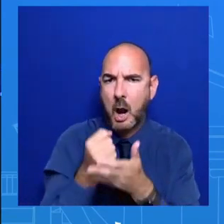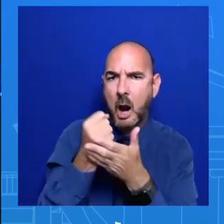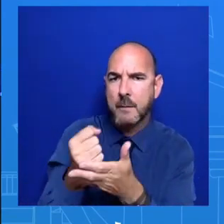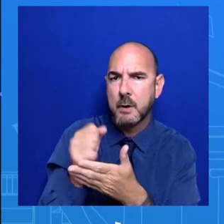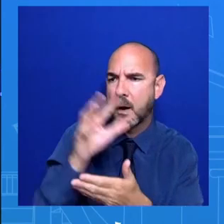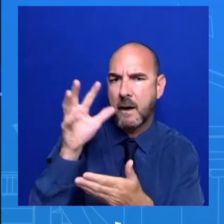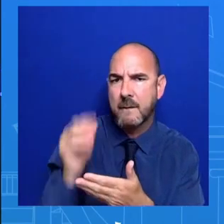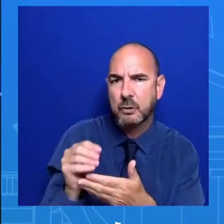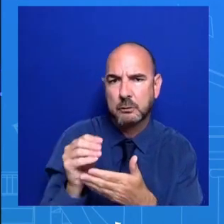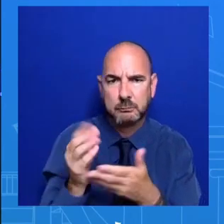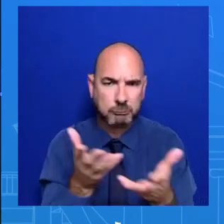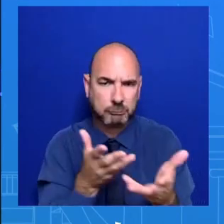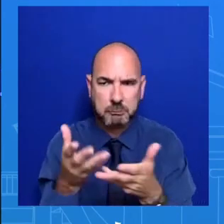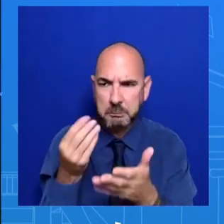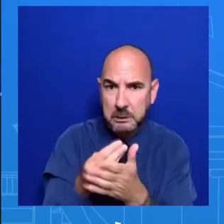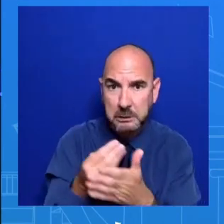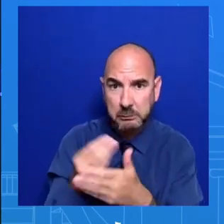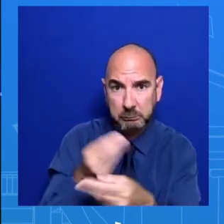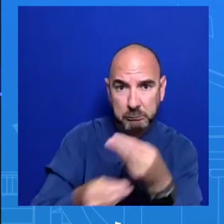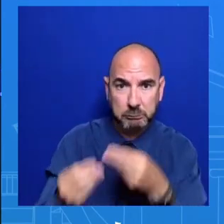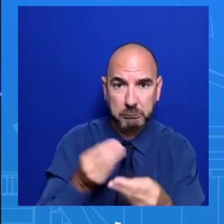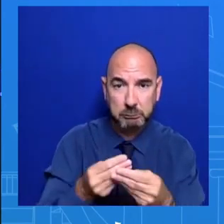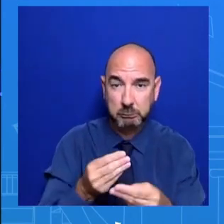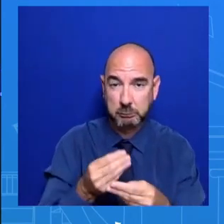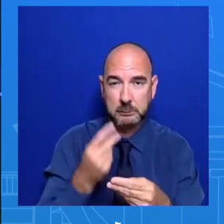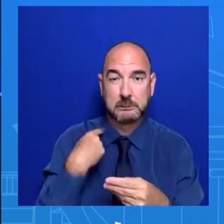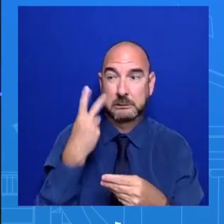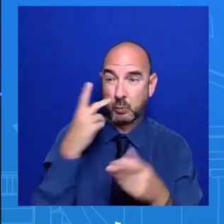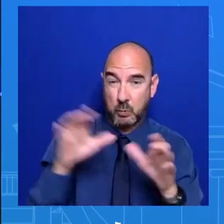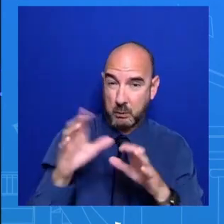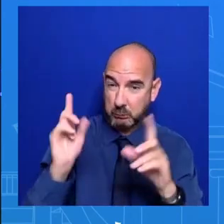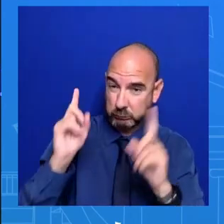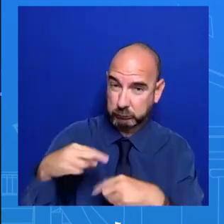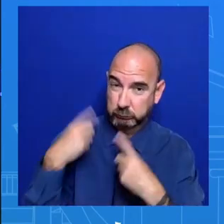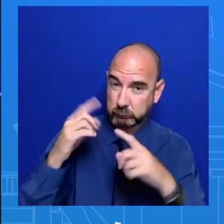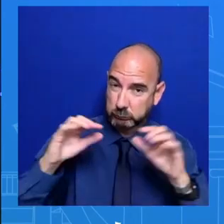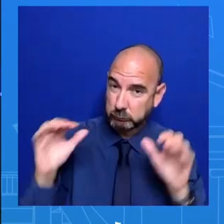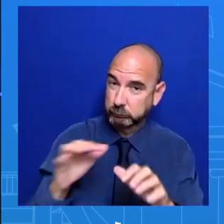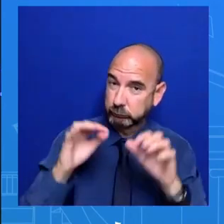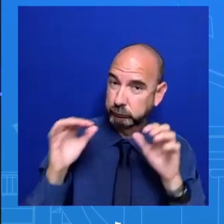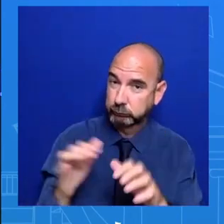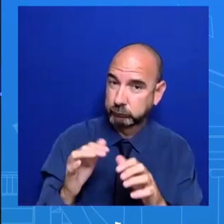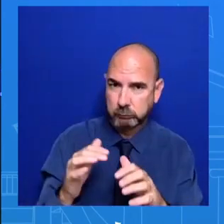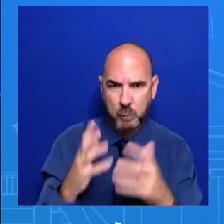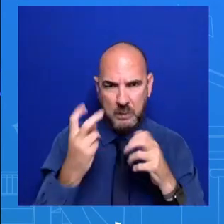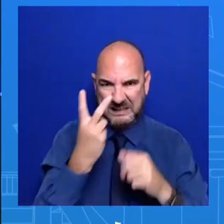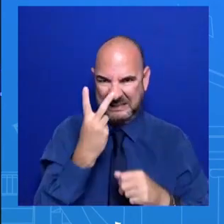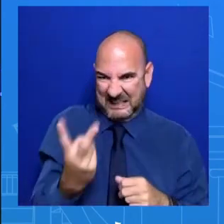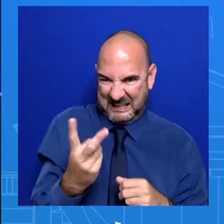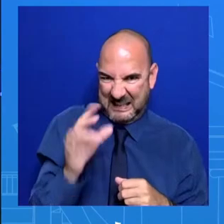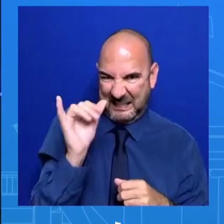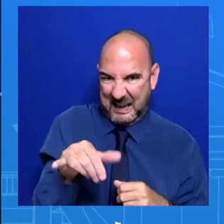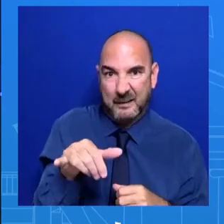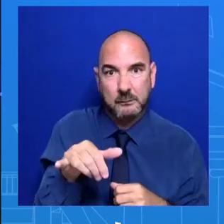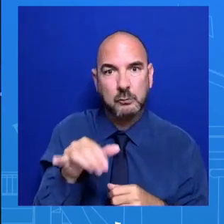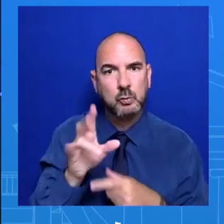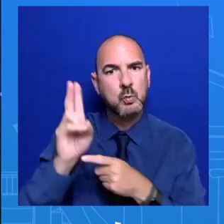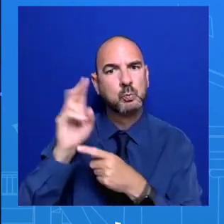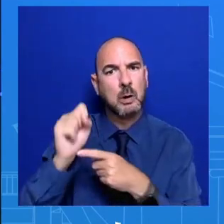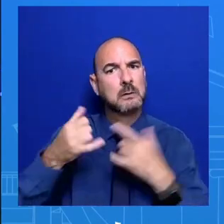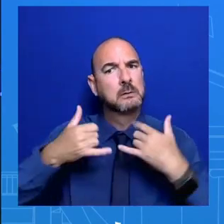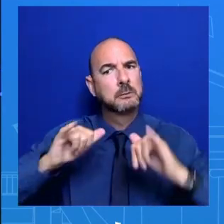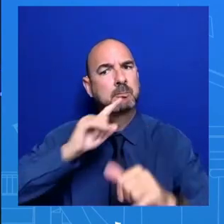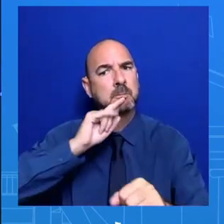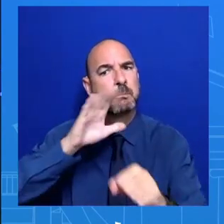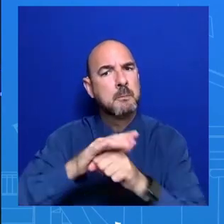himself, and we believe that what today will showcase is not questions about the U.S. commitment, but answers that the U.S.